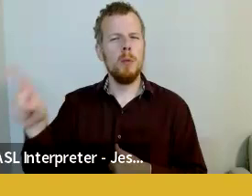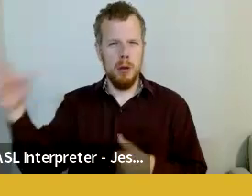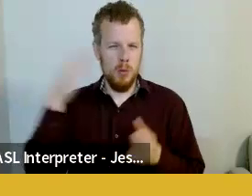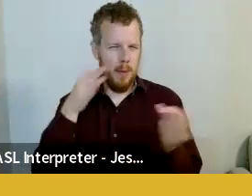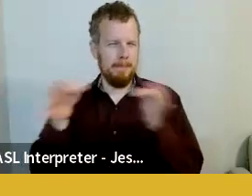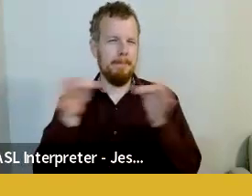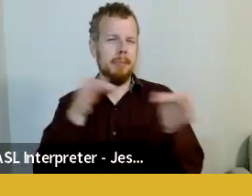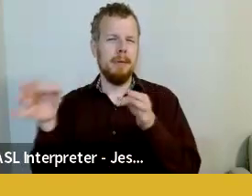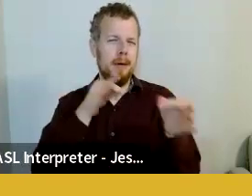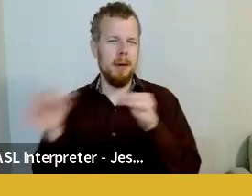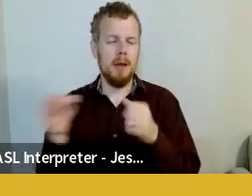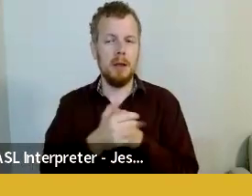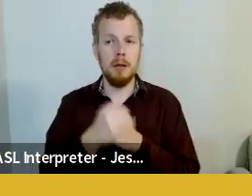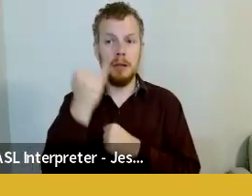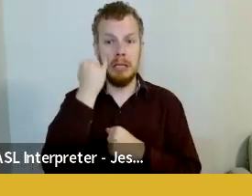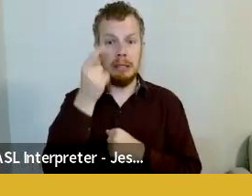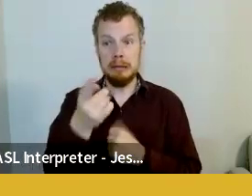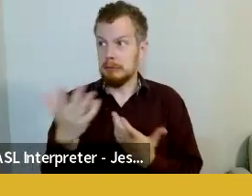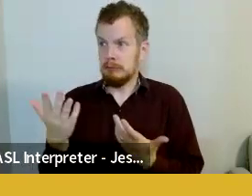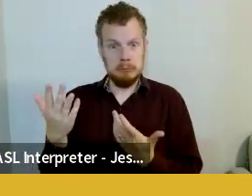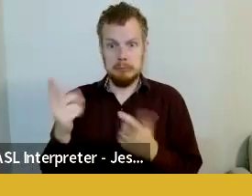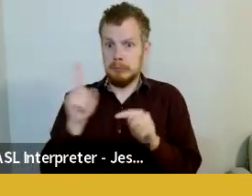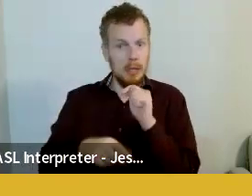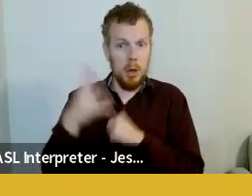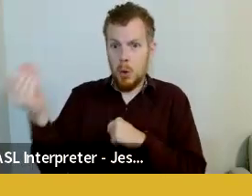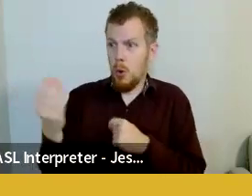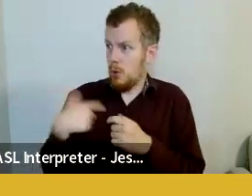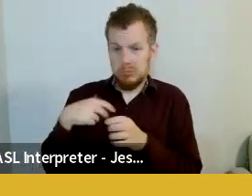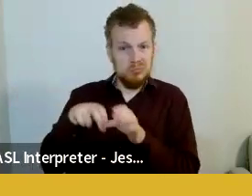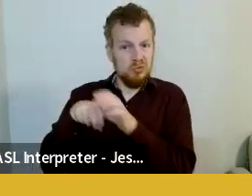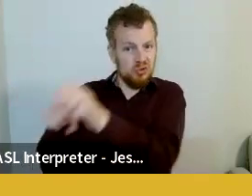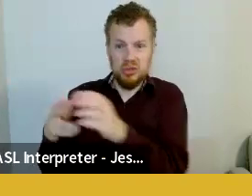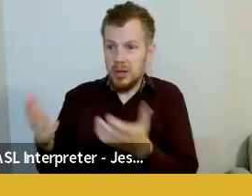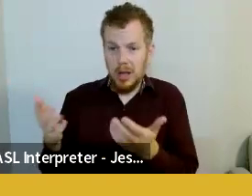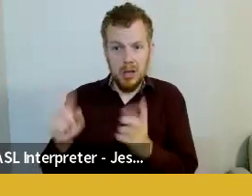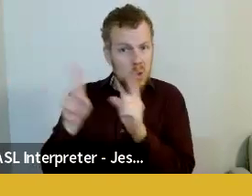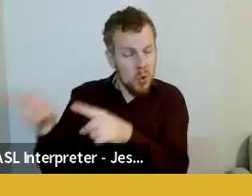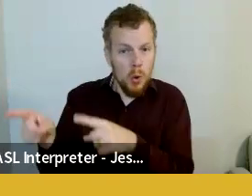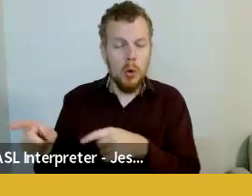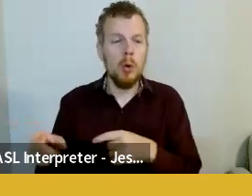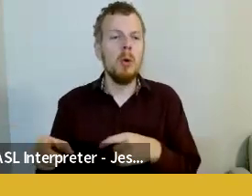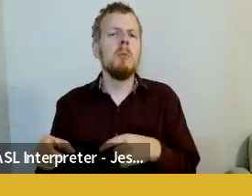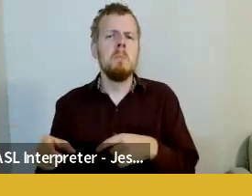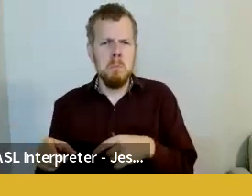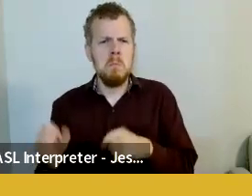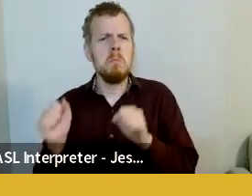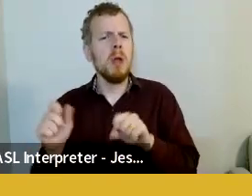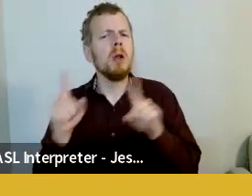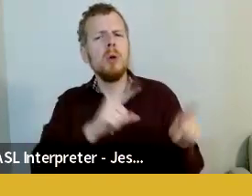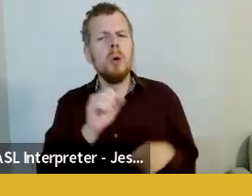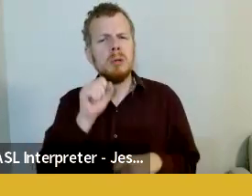information. If you can't get to a center, an alternative could be just spending some time at your local senior